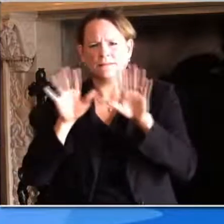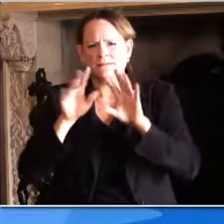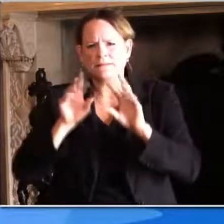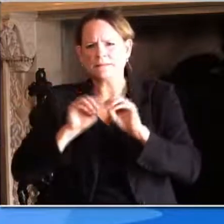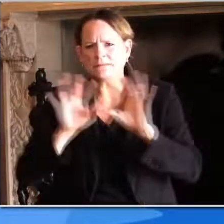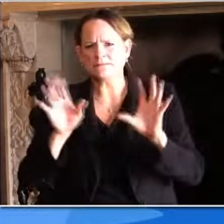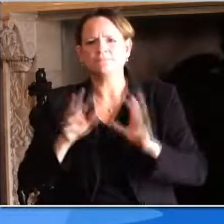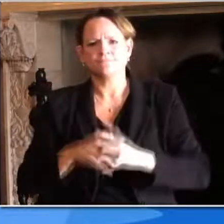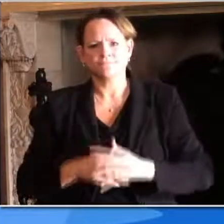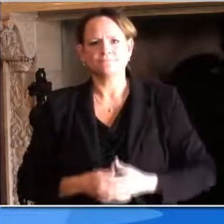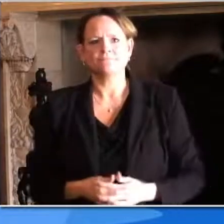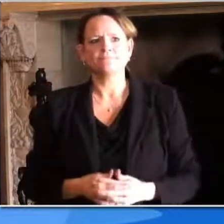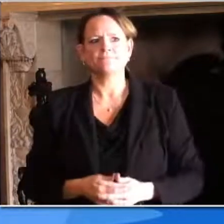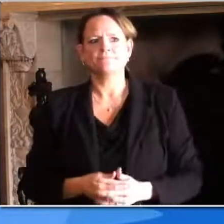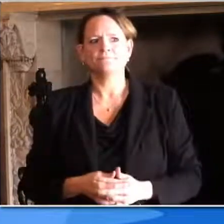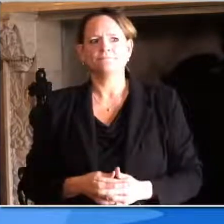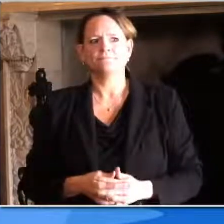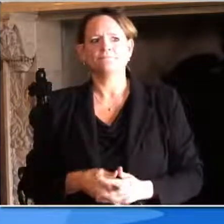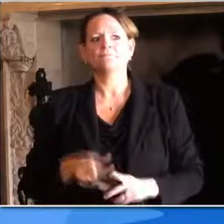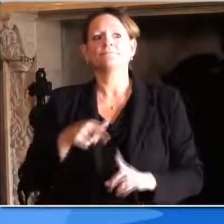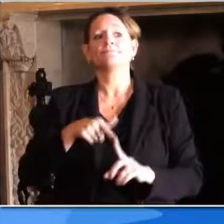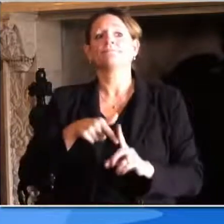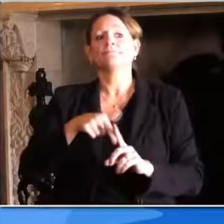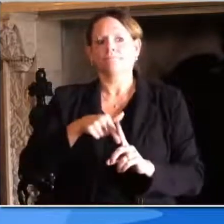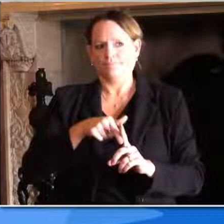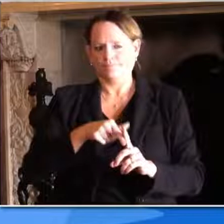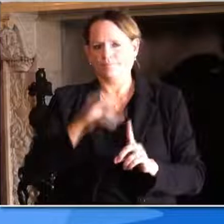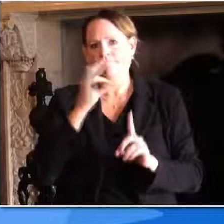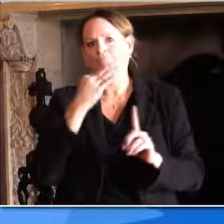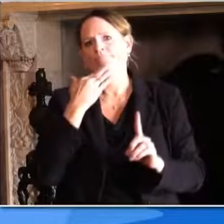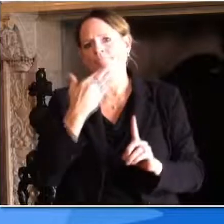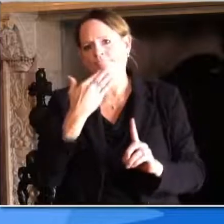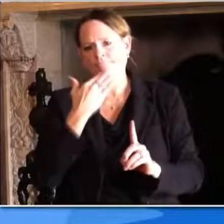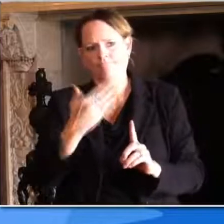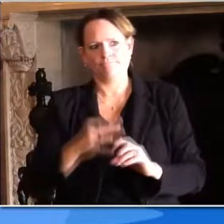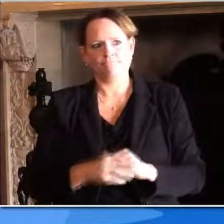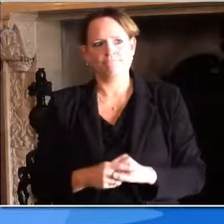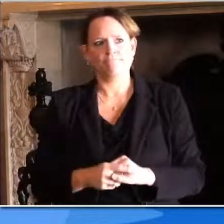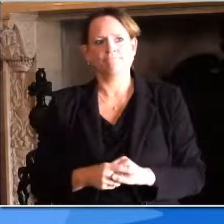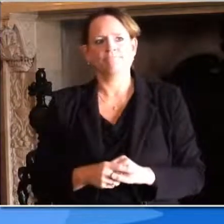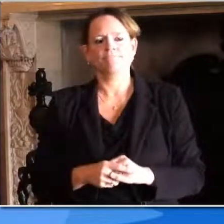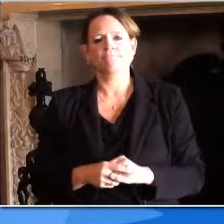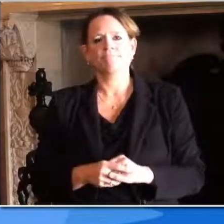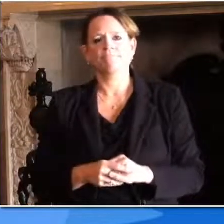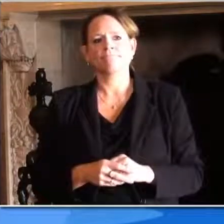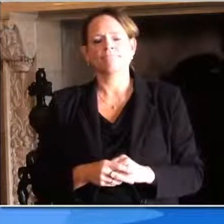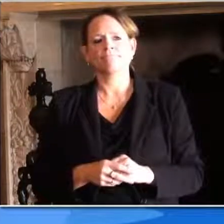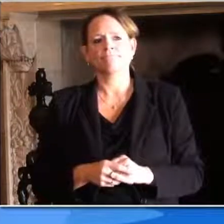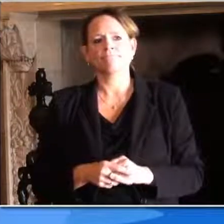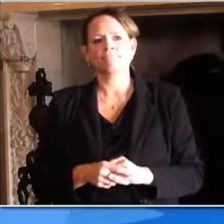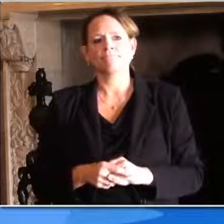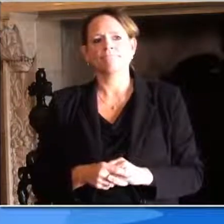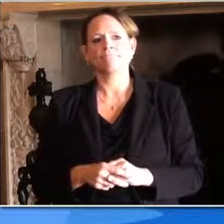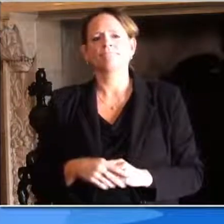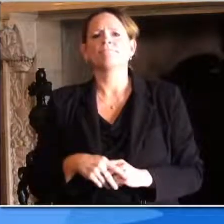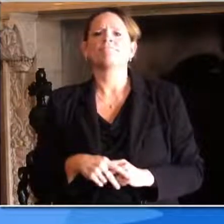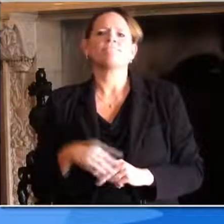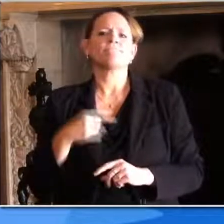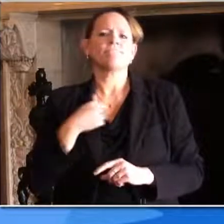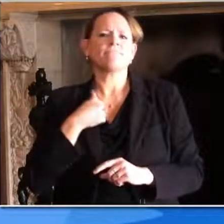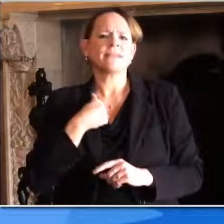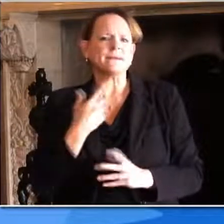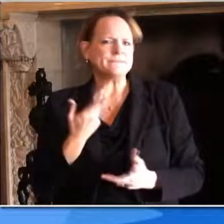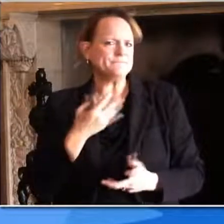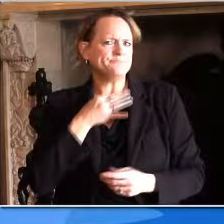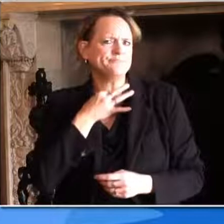Yeah, all right. Thank you very much. Yeah, this is Mitch. You kind of touched on this, but I'm just curious. You'd mentioned,